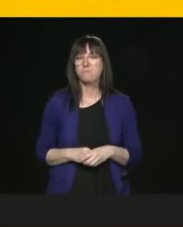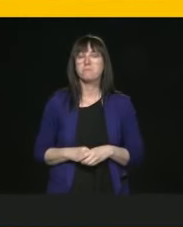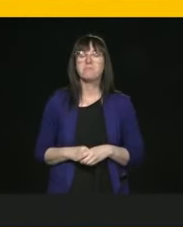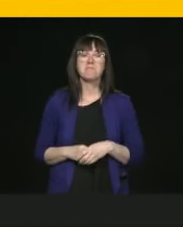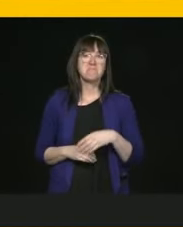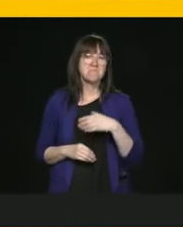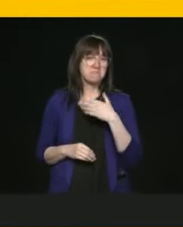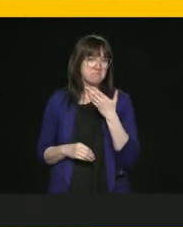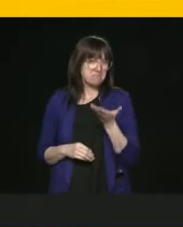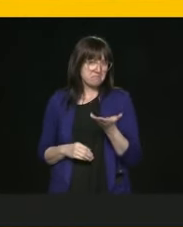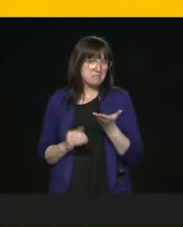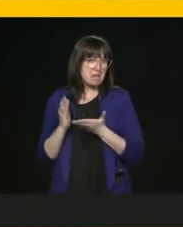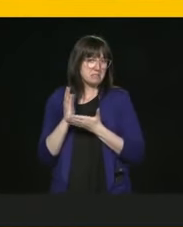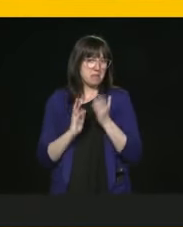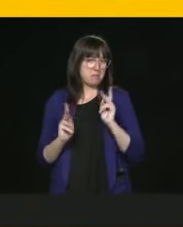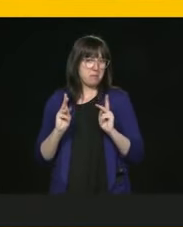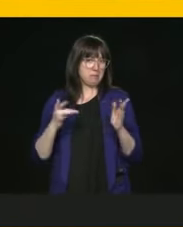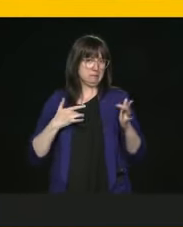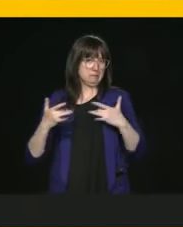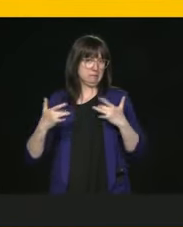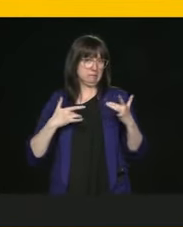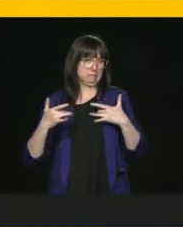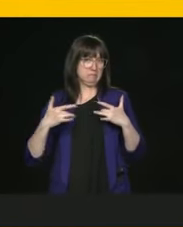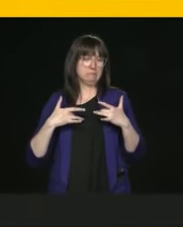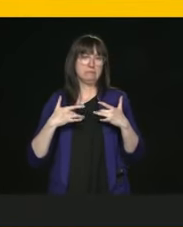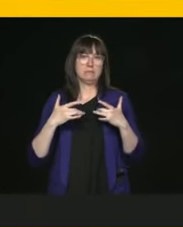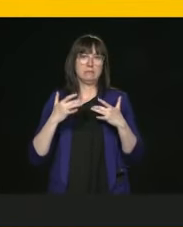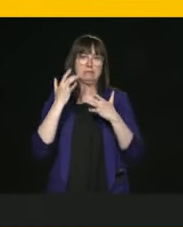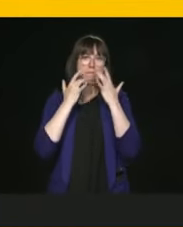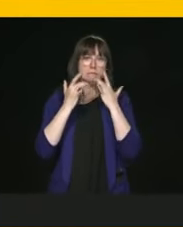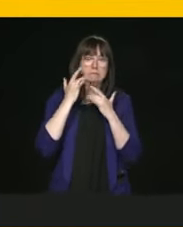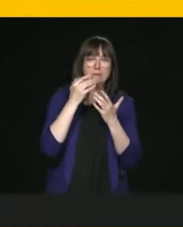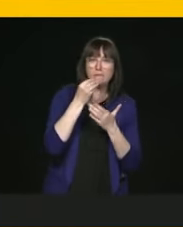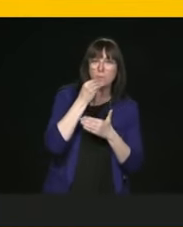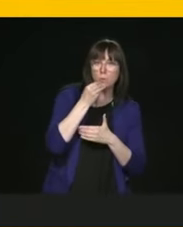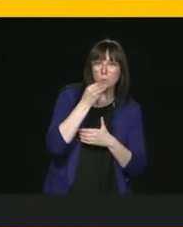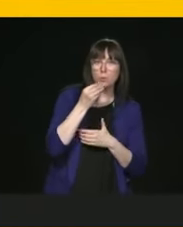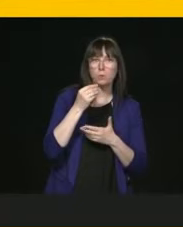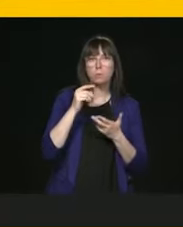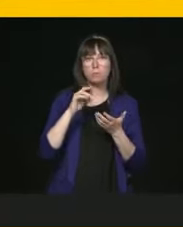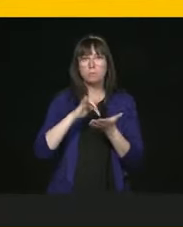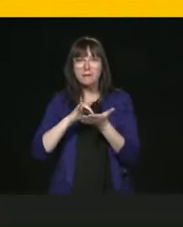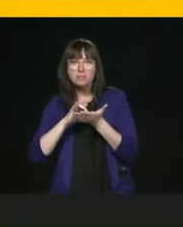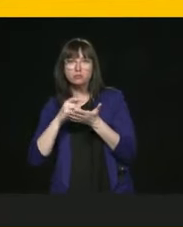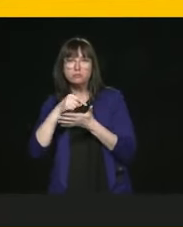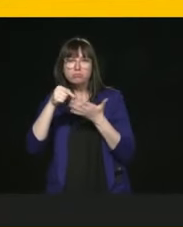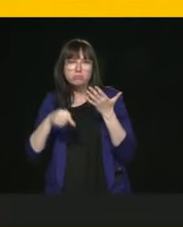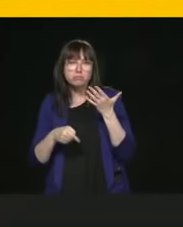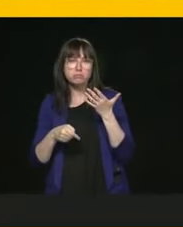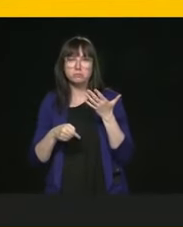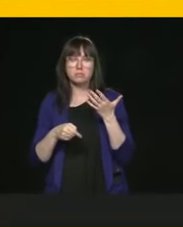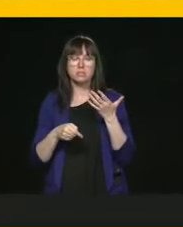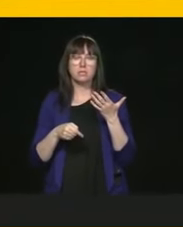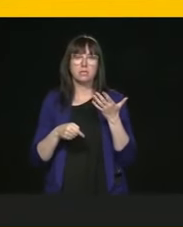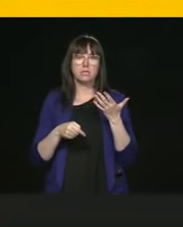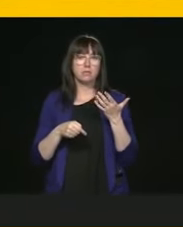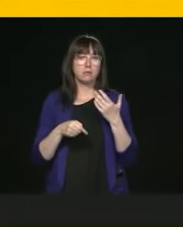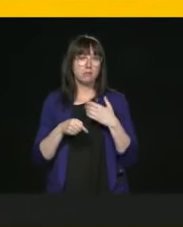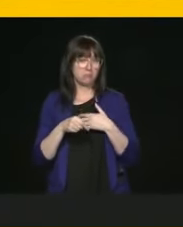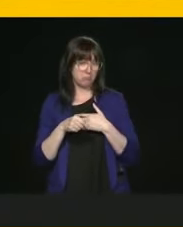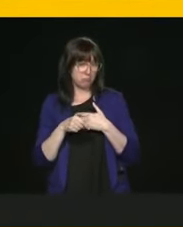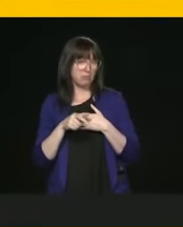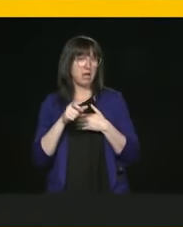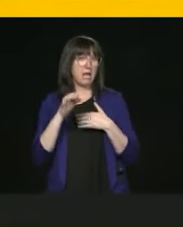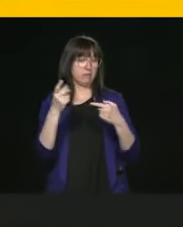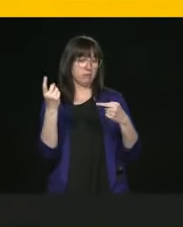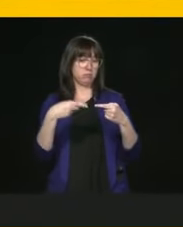medications. Do you believe that this agreement includes the same mechanisms in terms of timelines, or have you